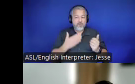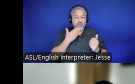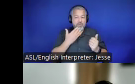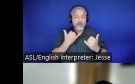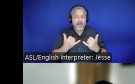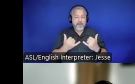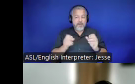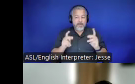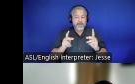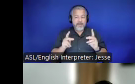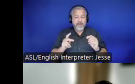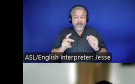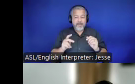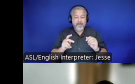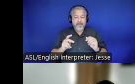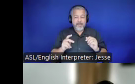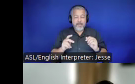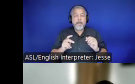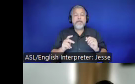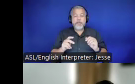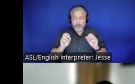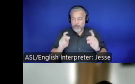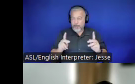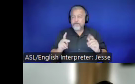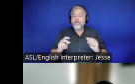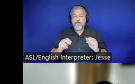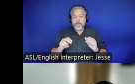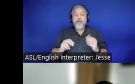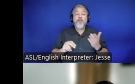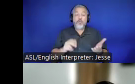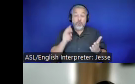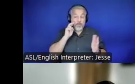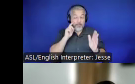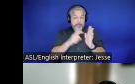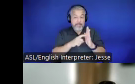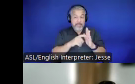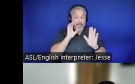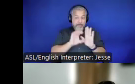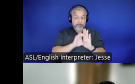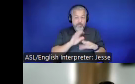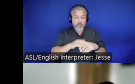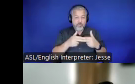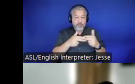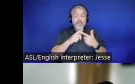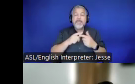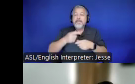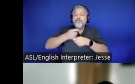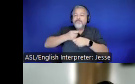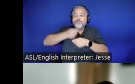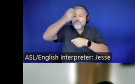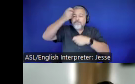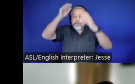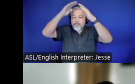Okay. All right, so there is an image on this screen. It is an umbrella with the